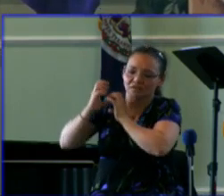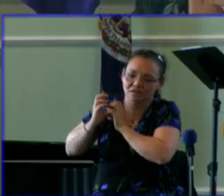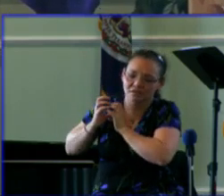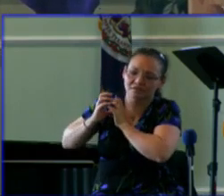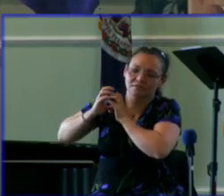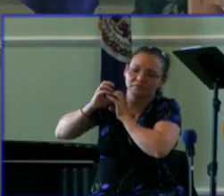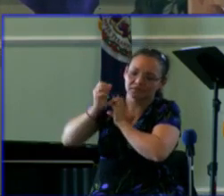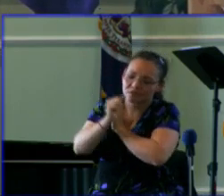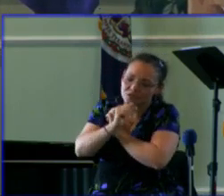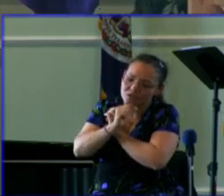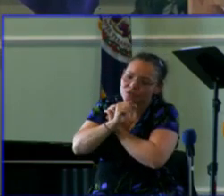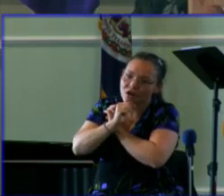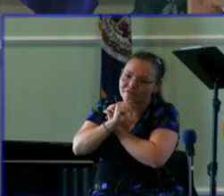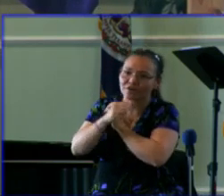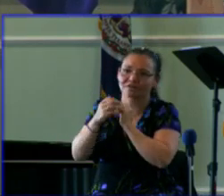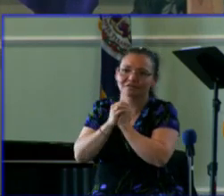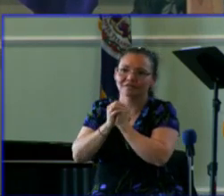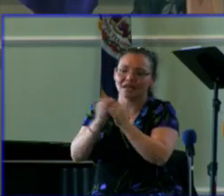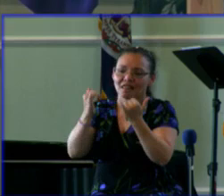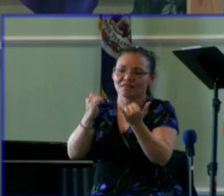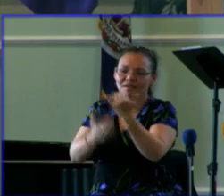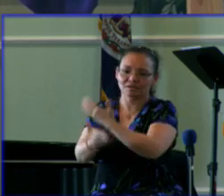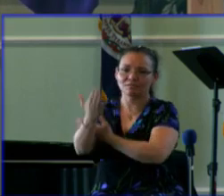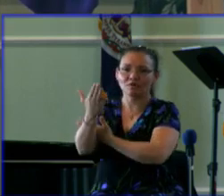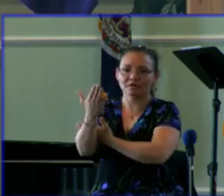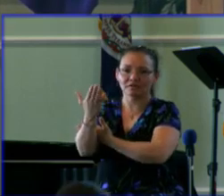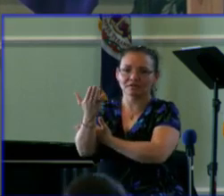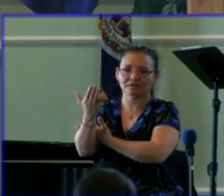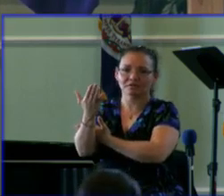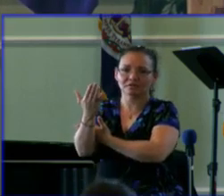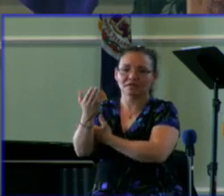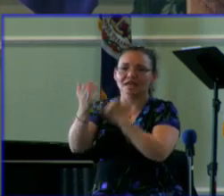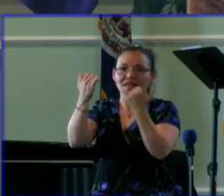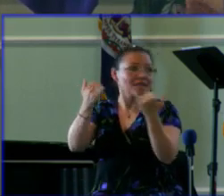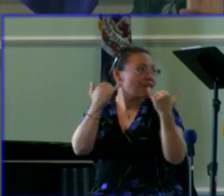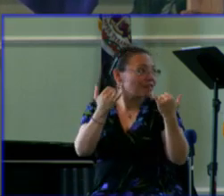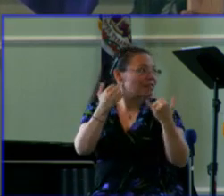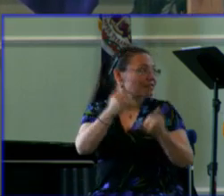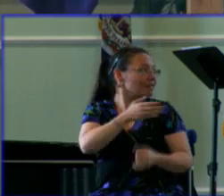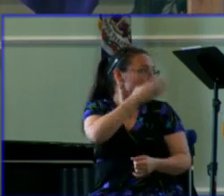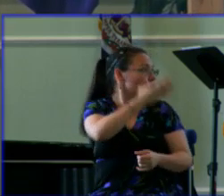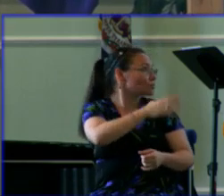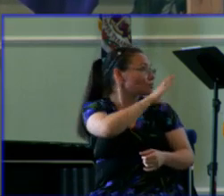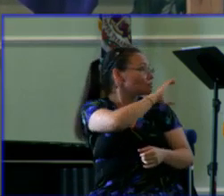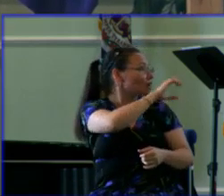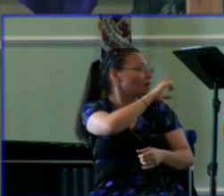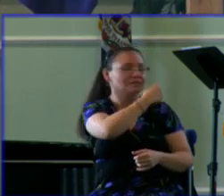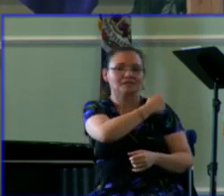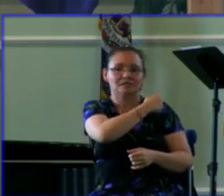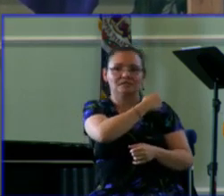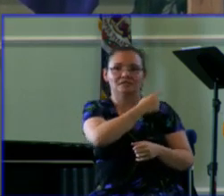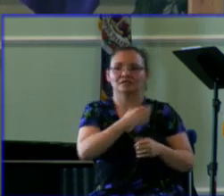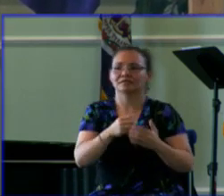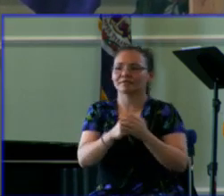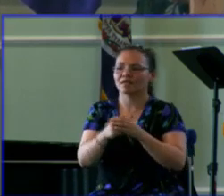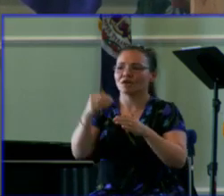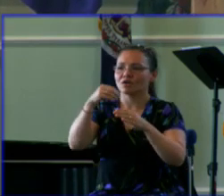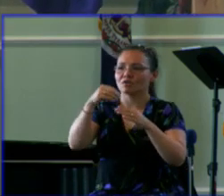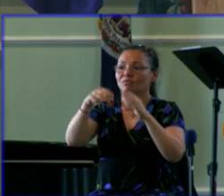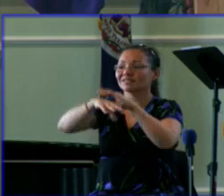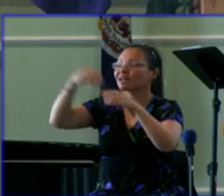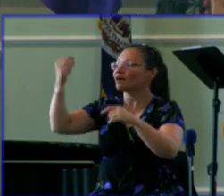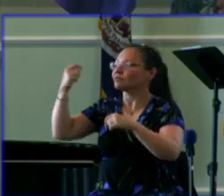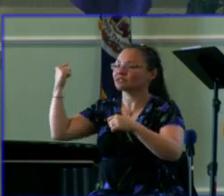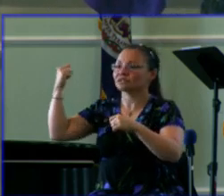heavy. This morning, this cross was in the tent that we set up out